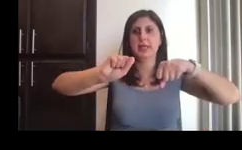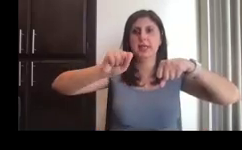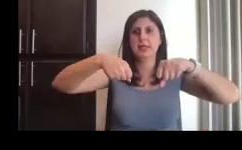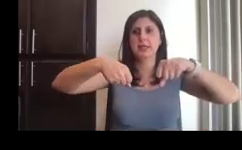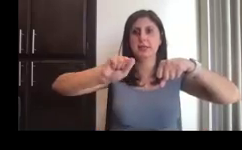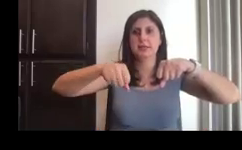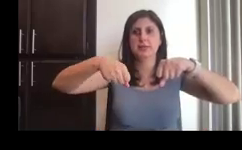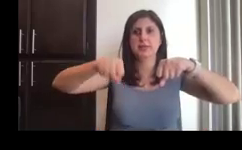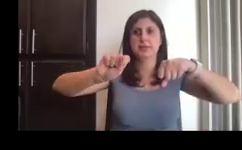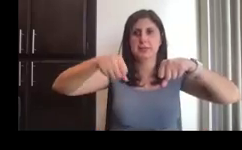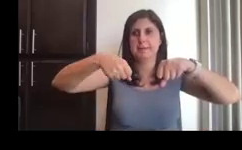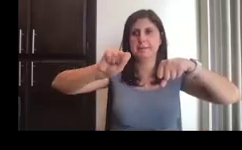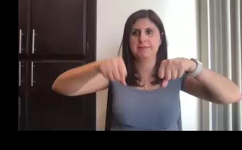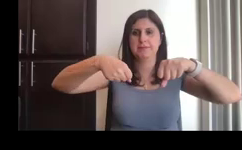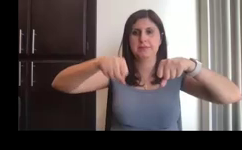motorcycle.